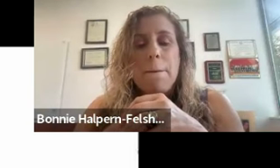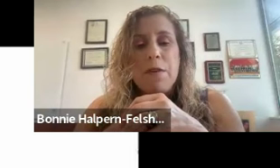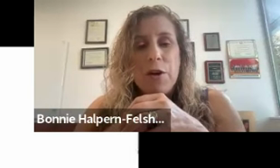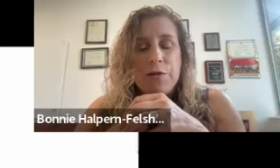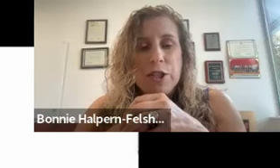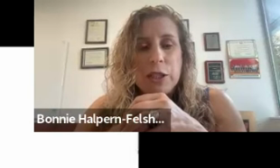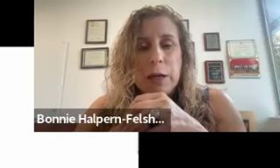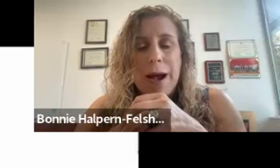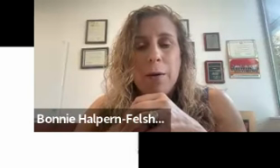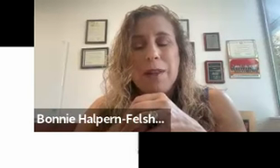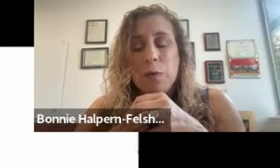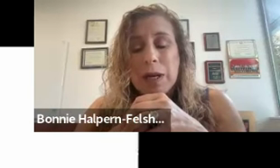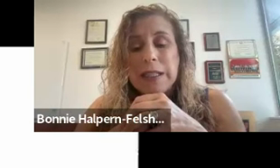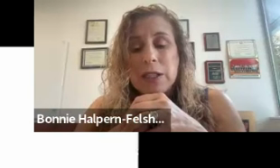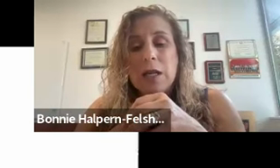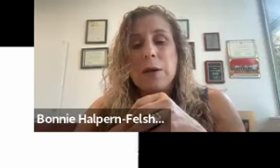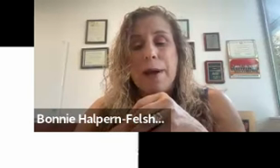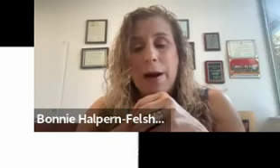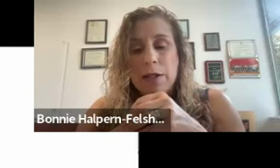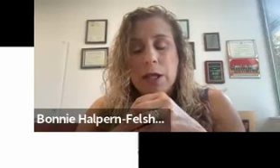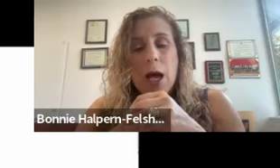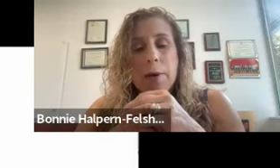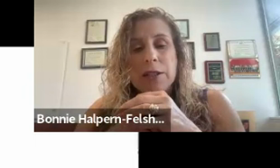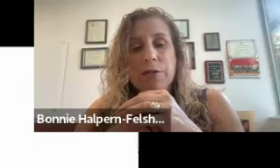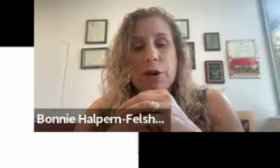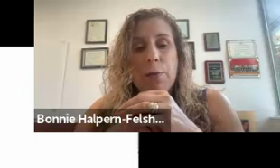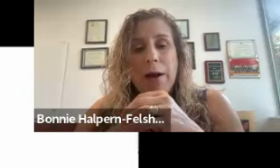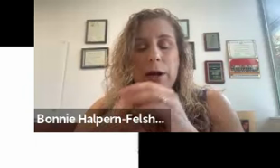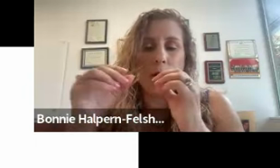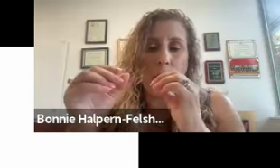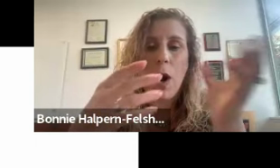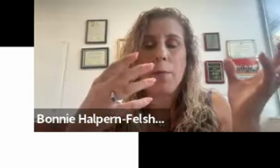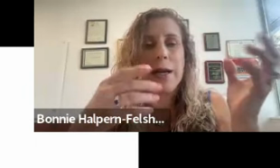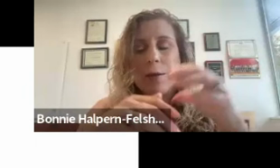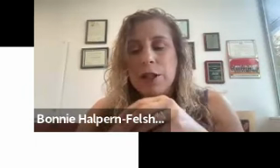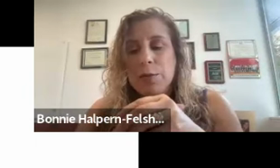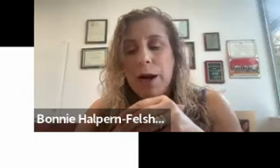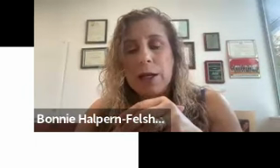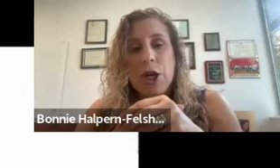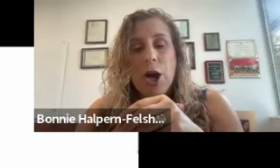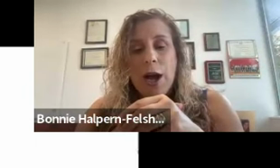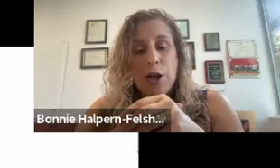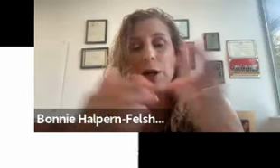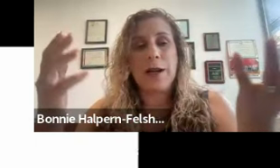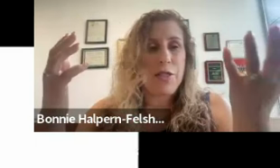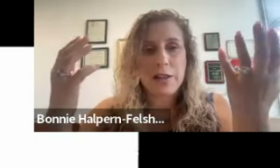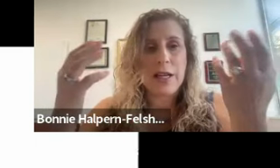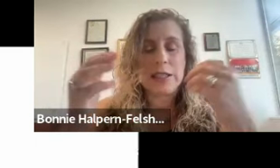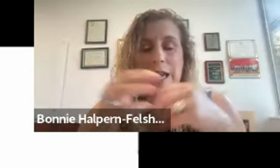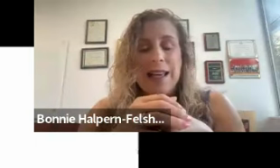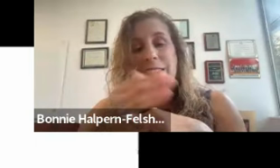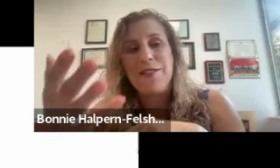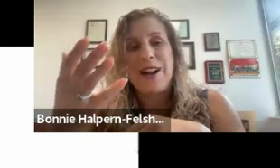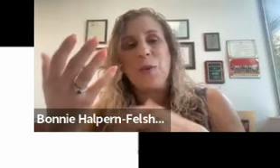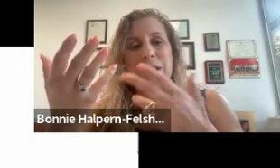to be very vigilant about and really talk to parents, because if you're a parent and you walk by some of these products, you're going to think that